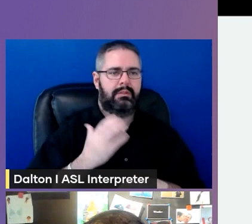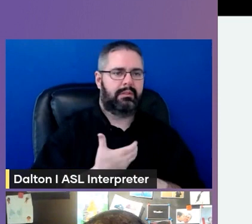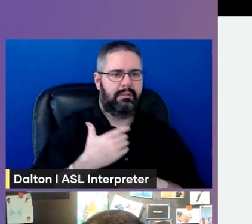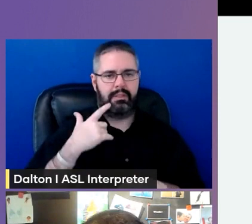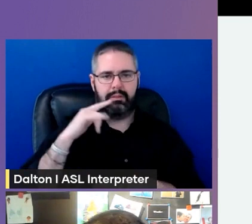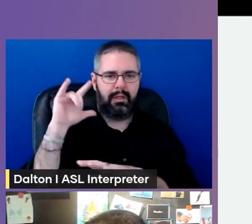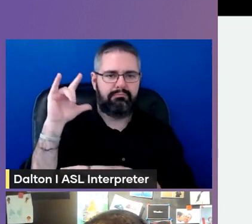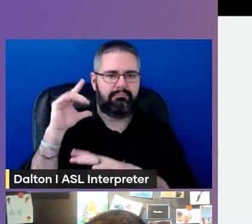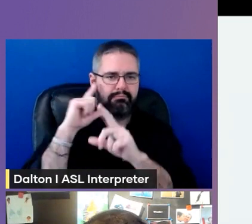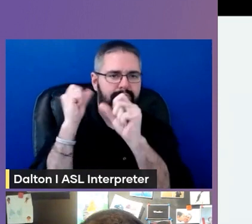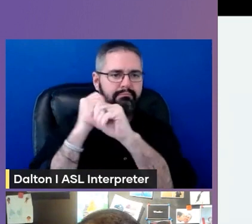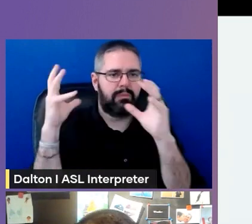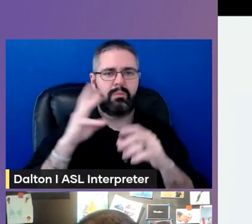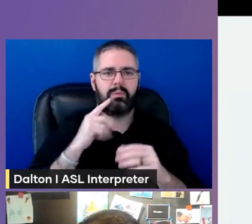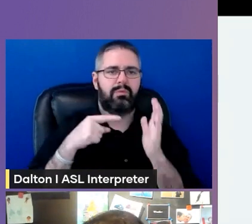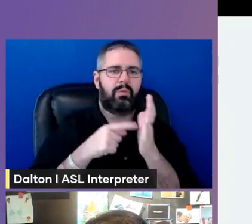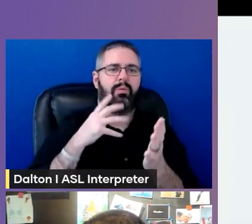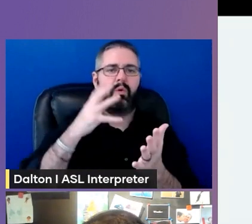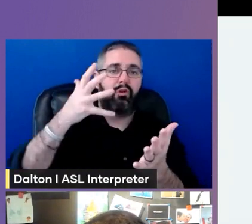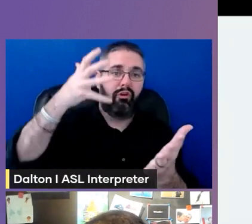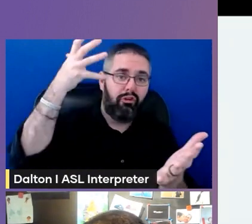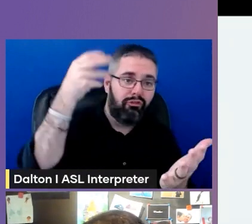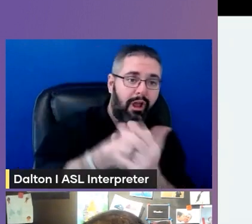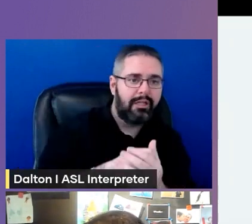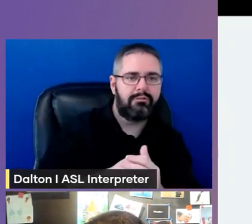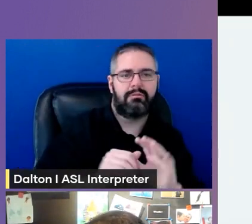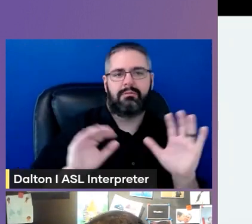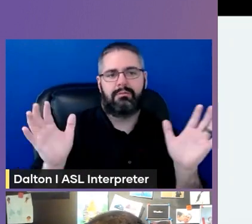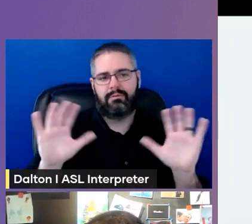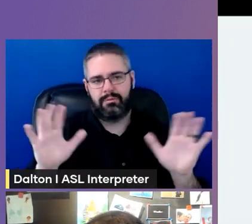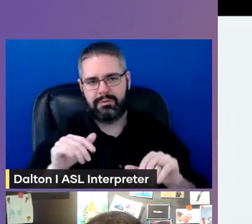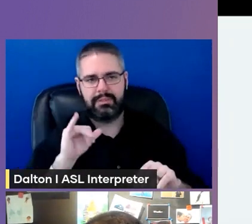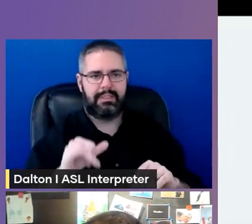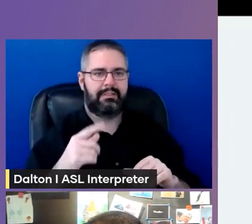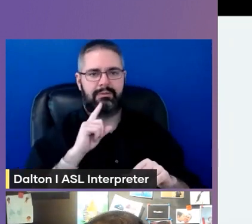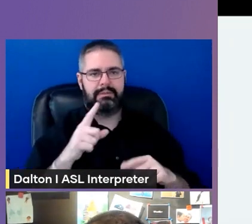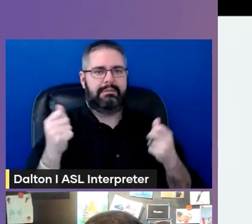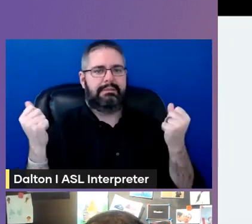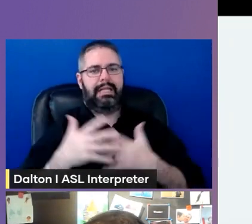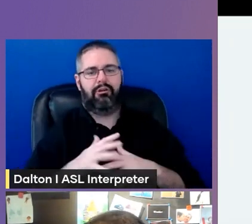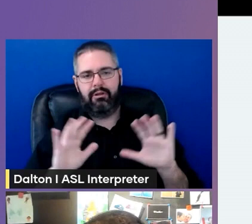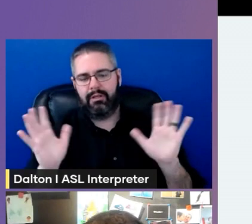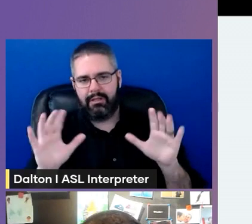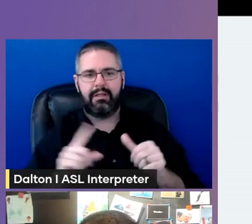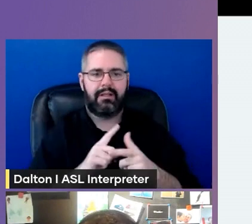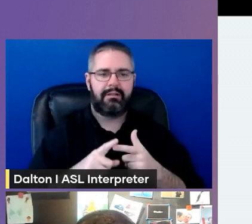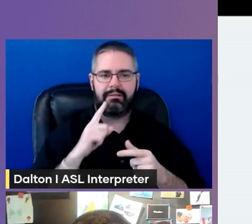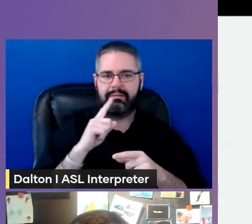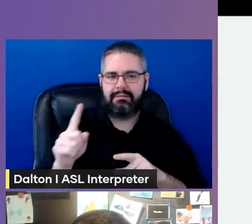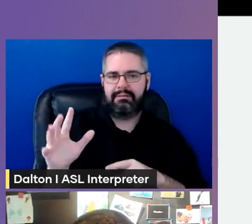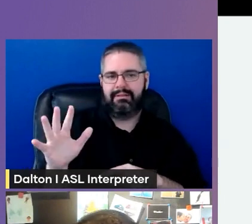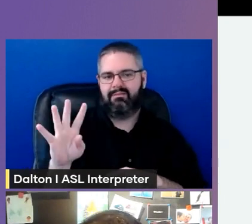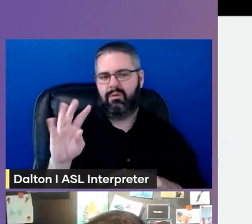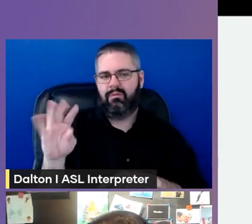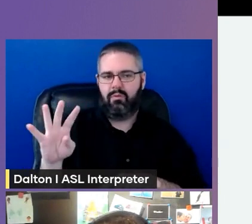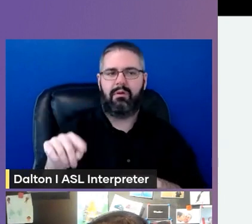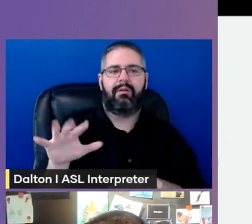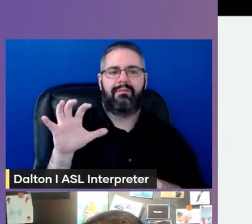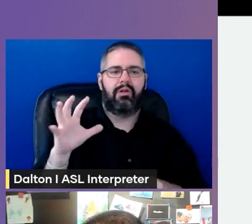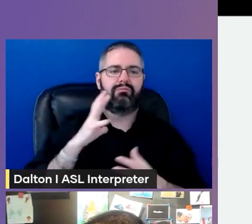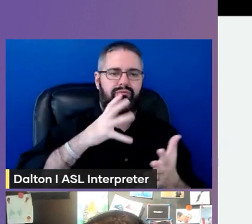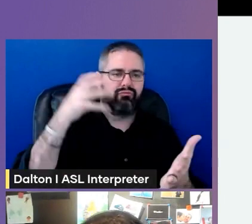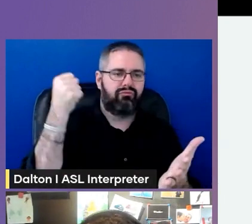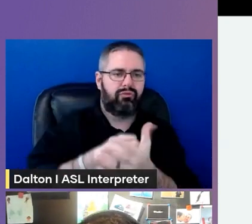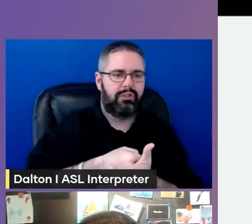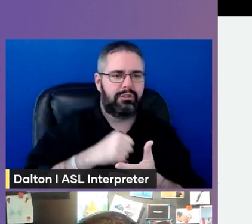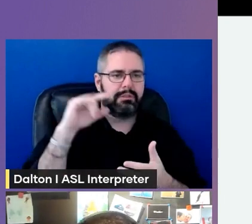will show you a crash. Well, nothing actually, because you're not allowed to see anything. And a 500 was a crashed plane.